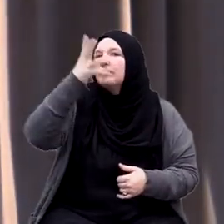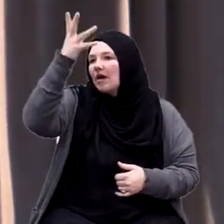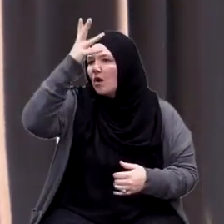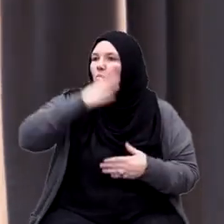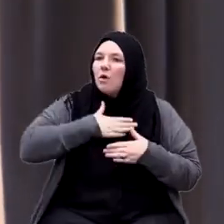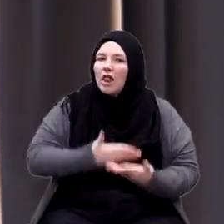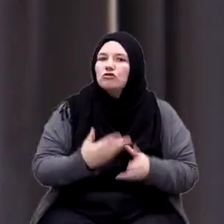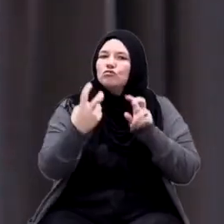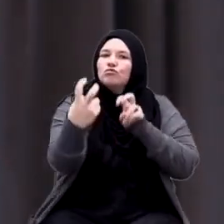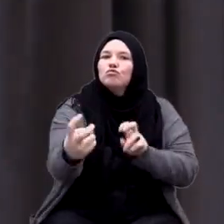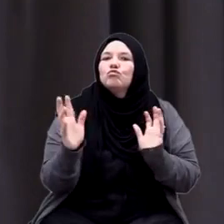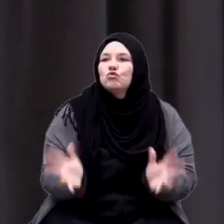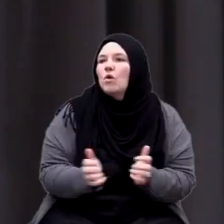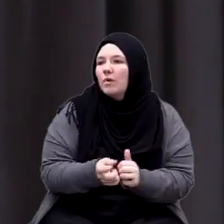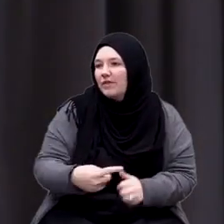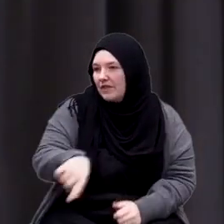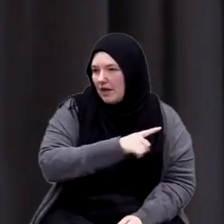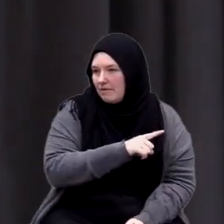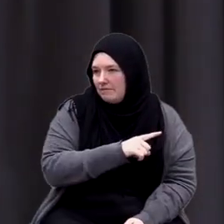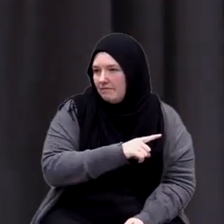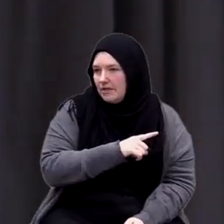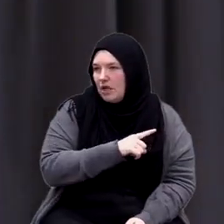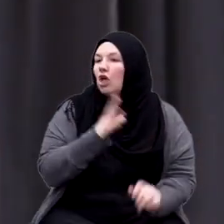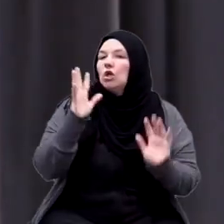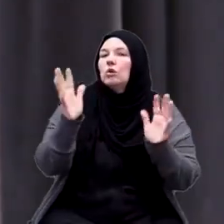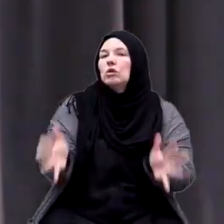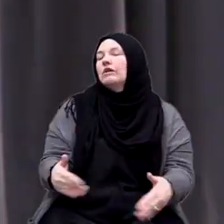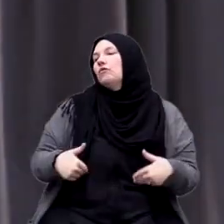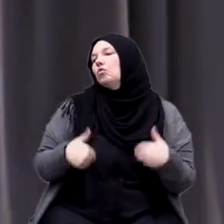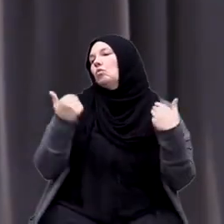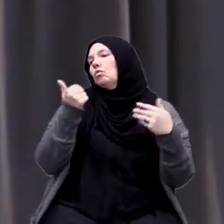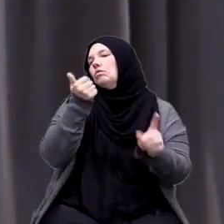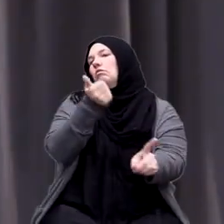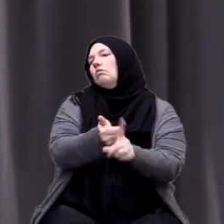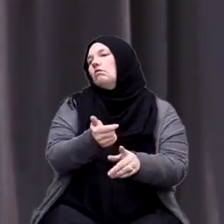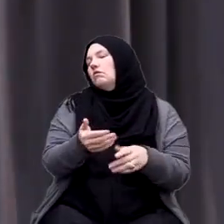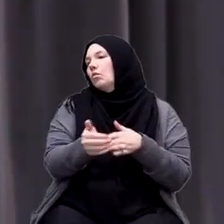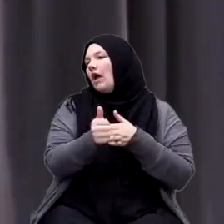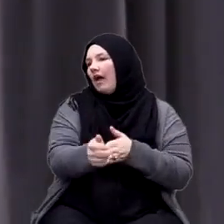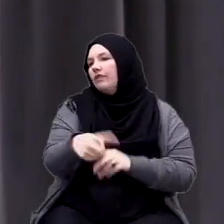So you leave them to young youth like themselves to guide them?